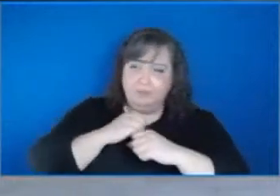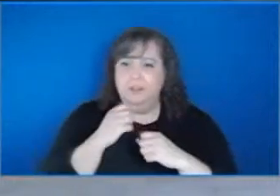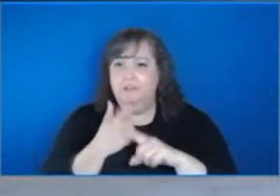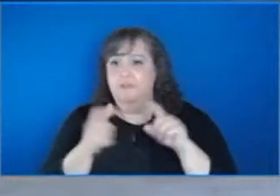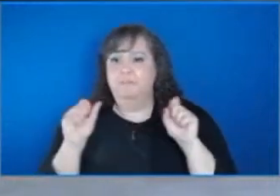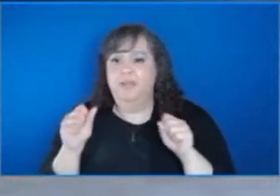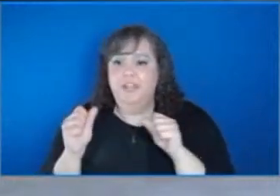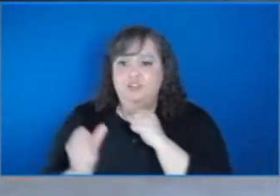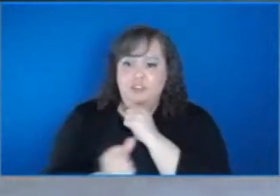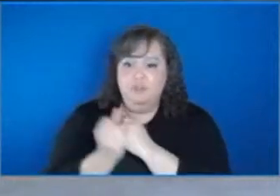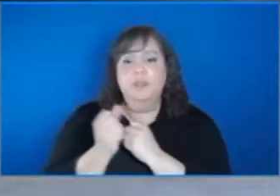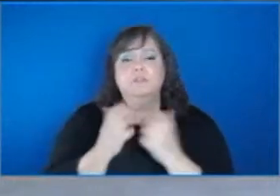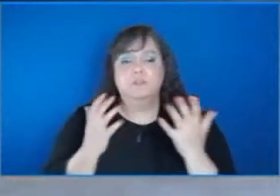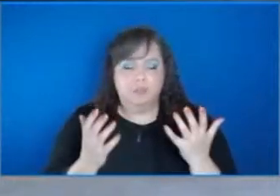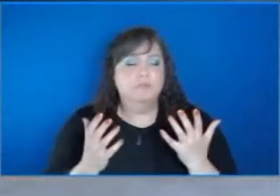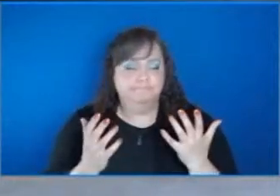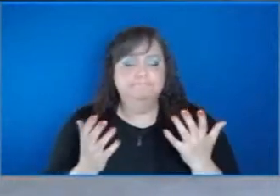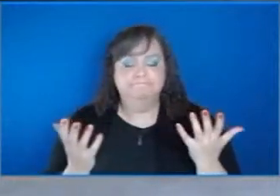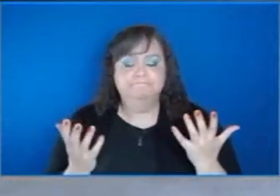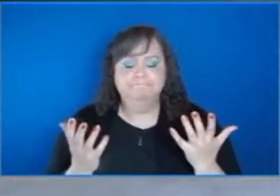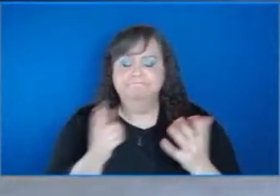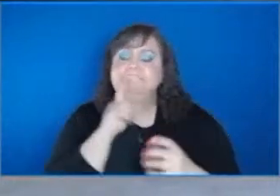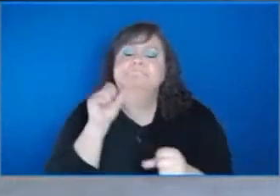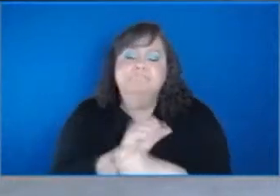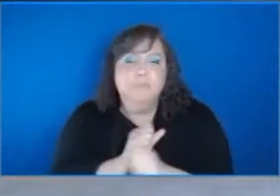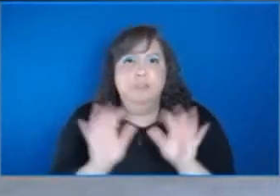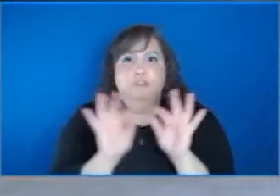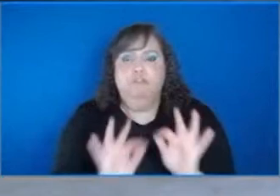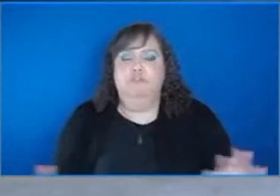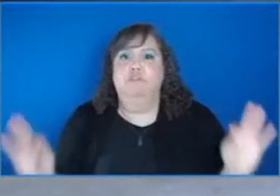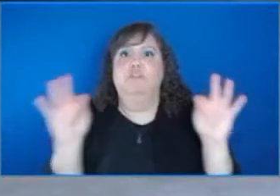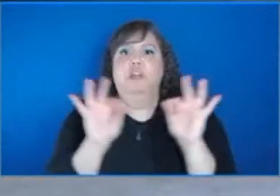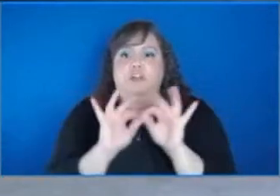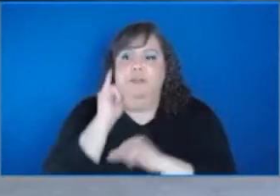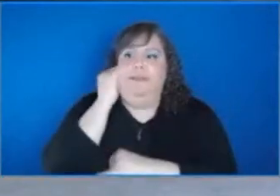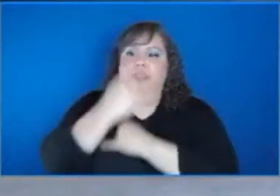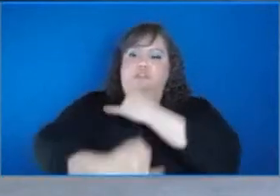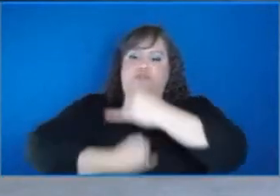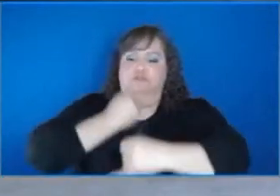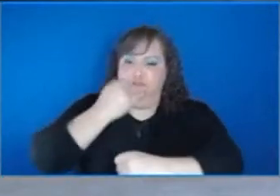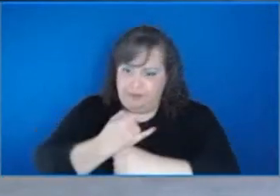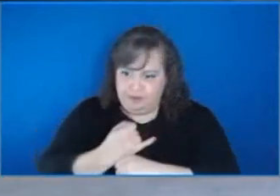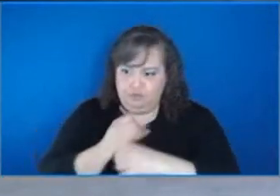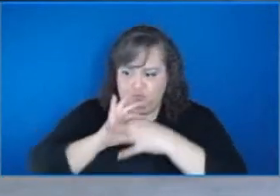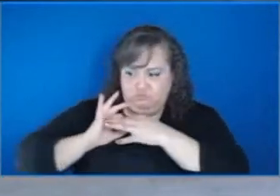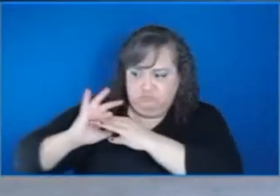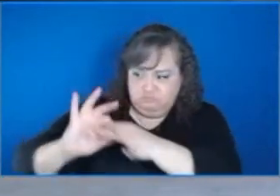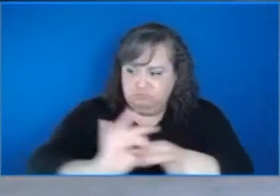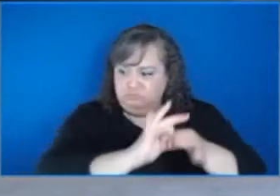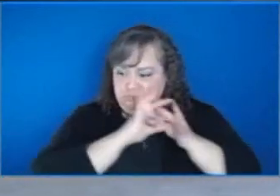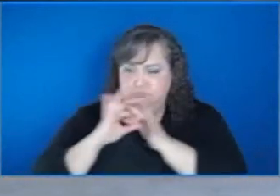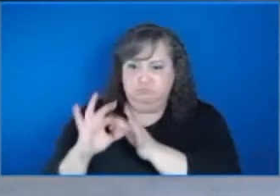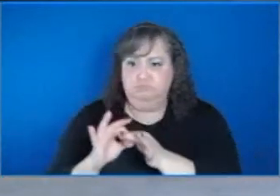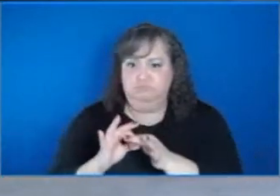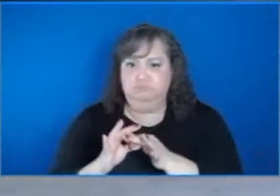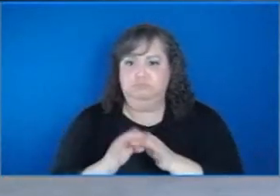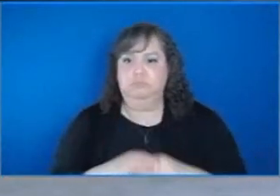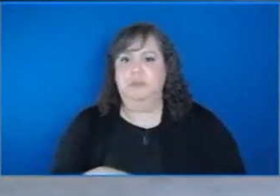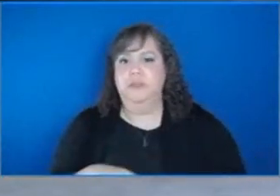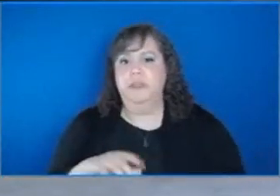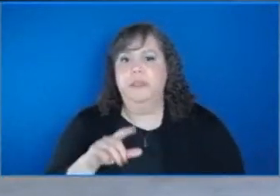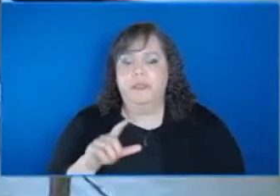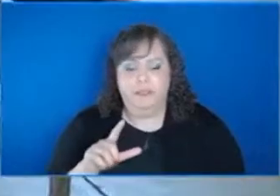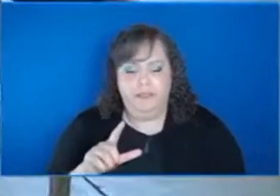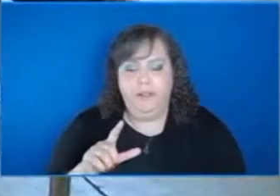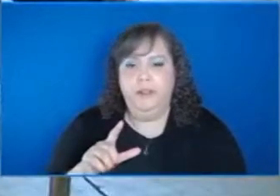So this is an absolutely critical international cooperation. And Lennon on YouTube wants to know,